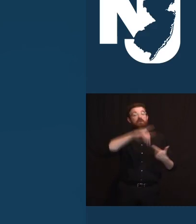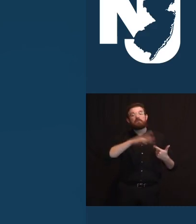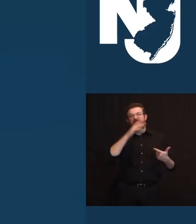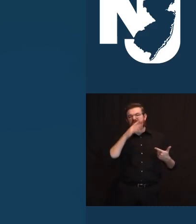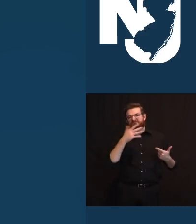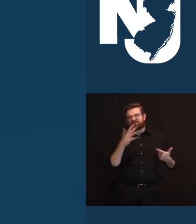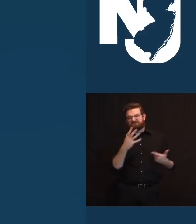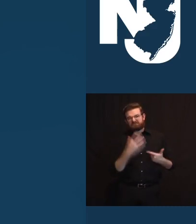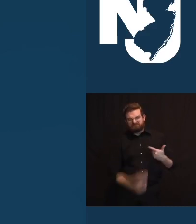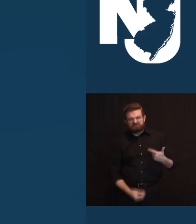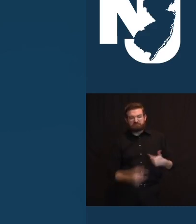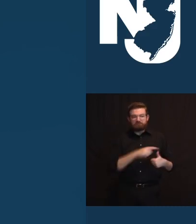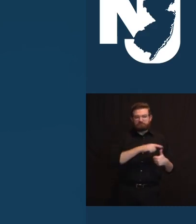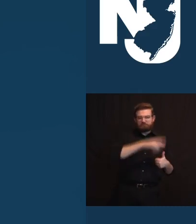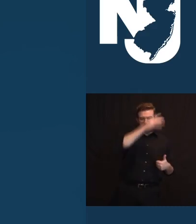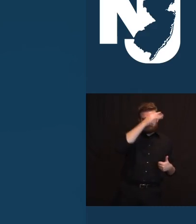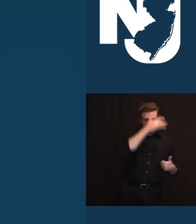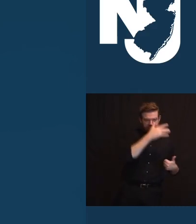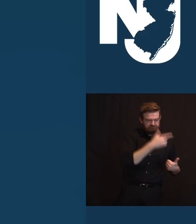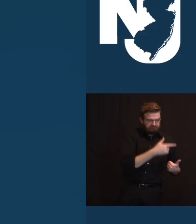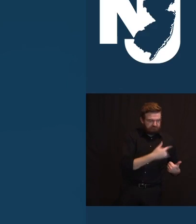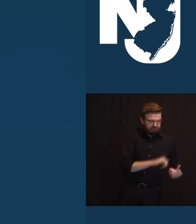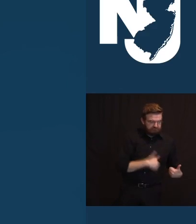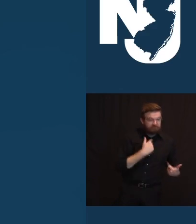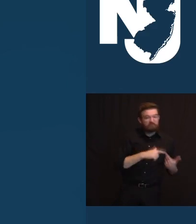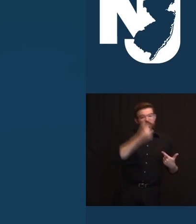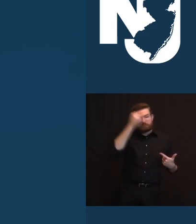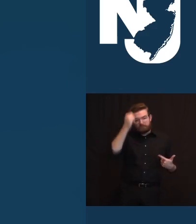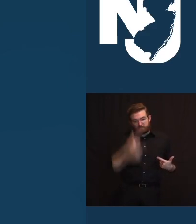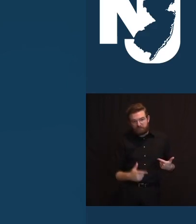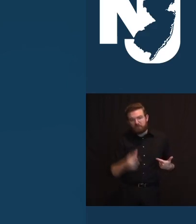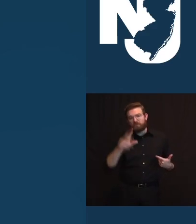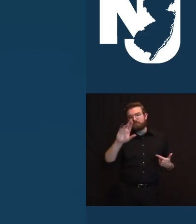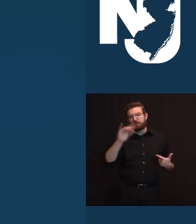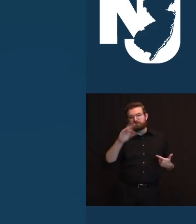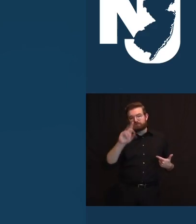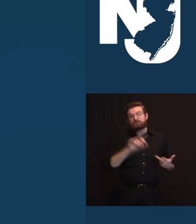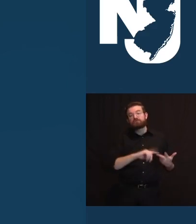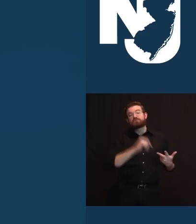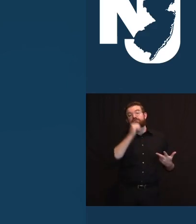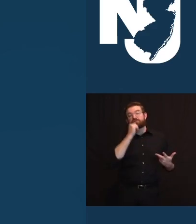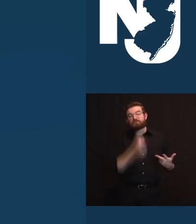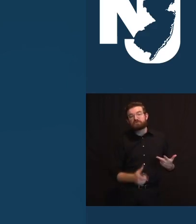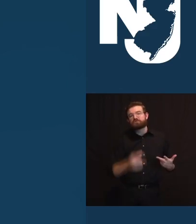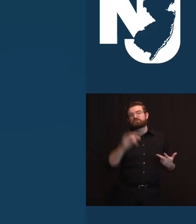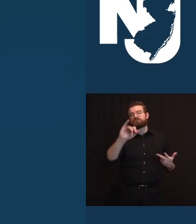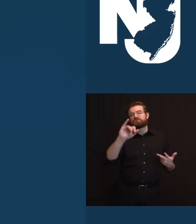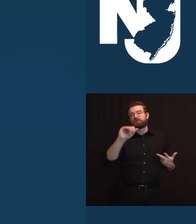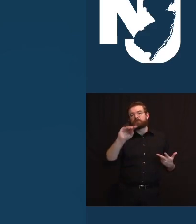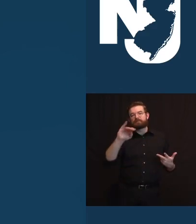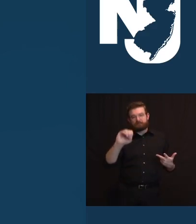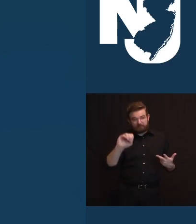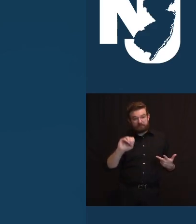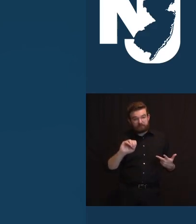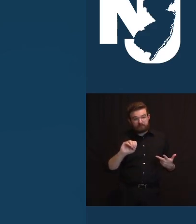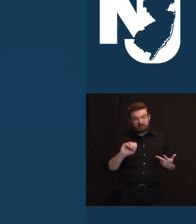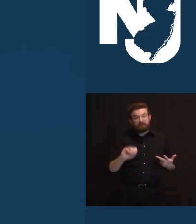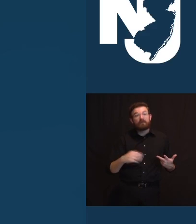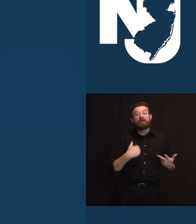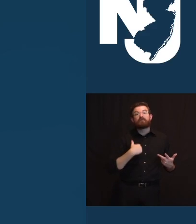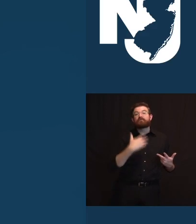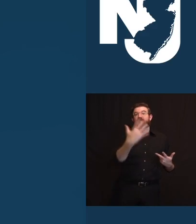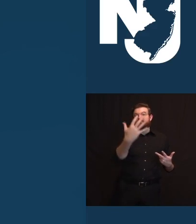also leaves behind his brother, Richard, and his sister, Jamie, with whom I had the great honor of speaking, along with his 5 nieces and nephews, Jason,